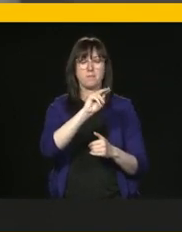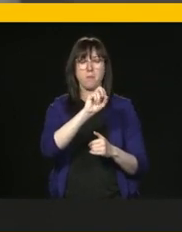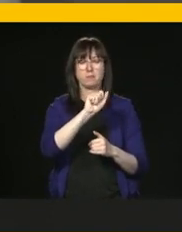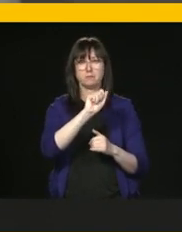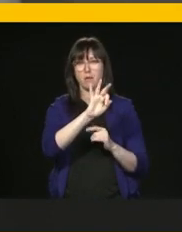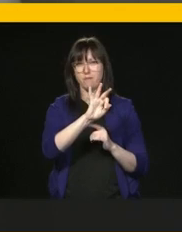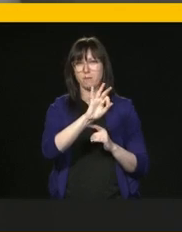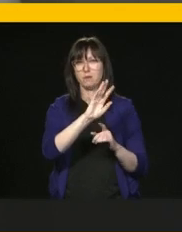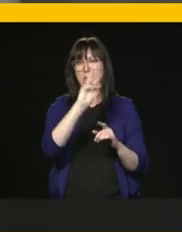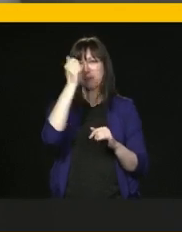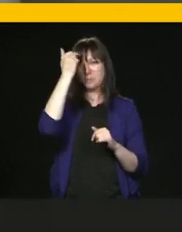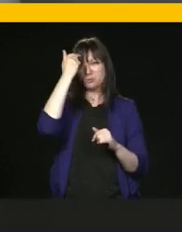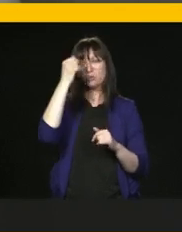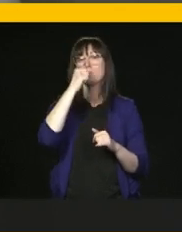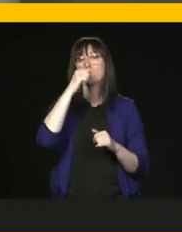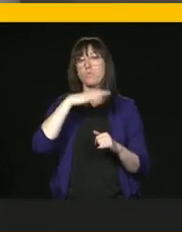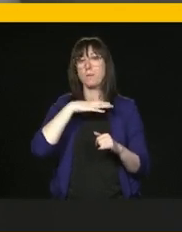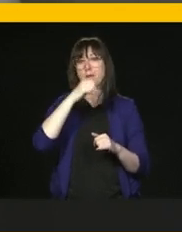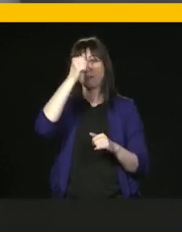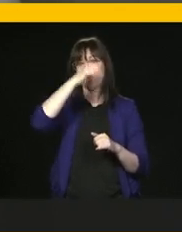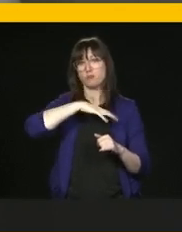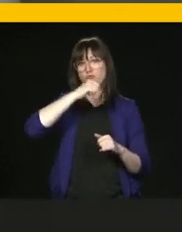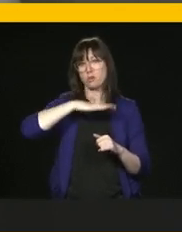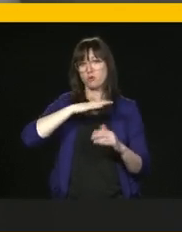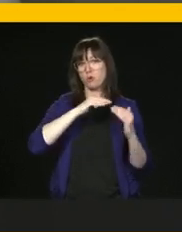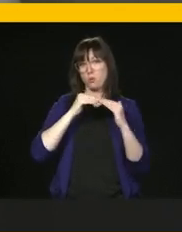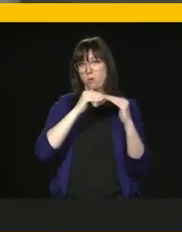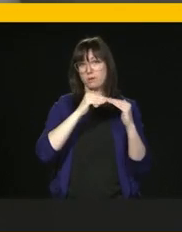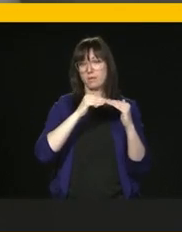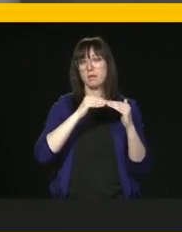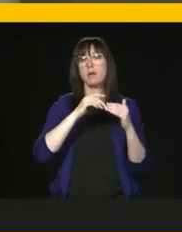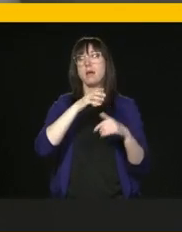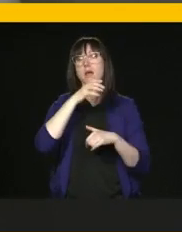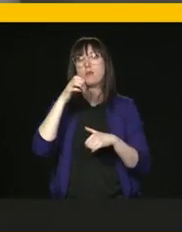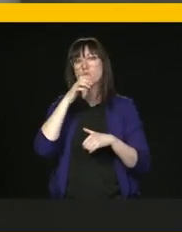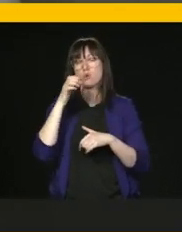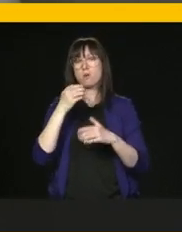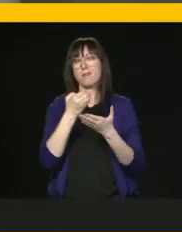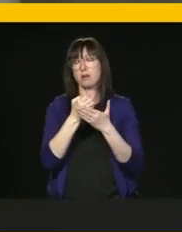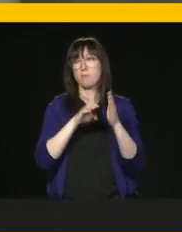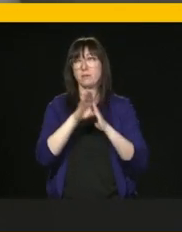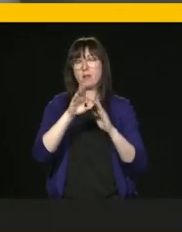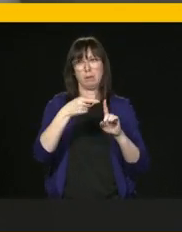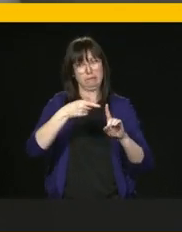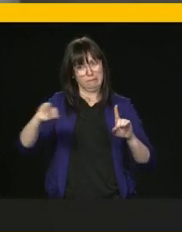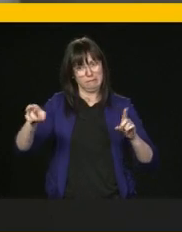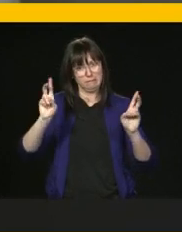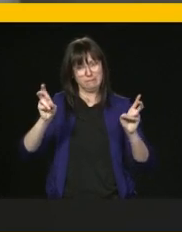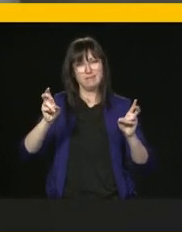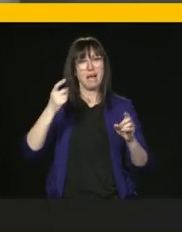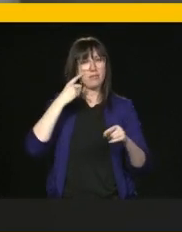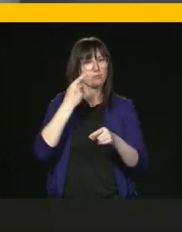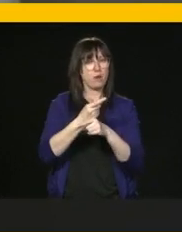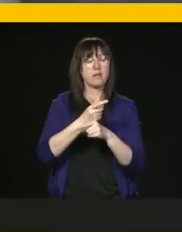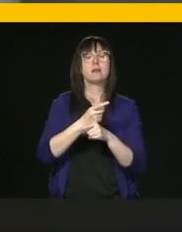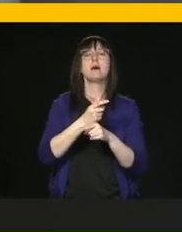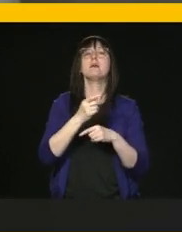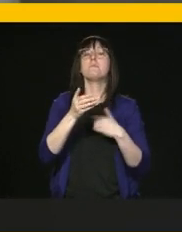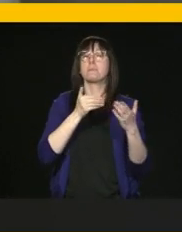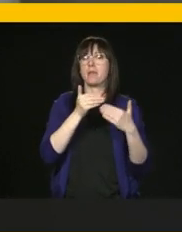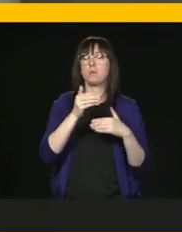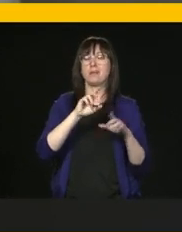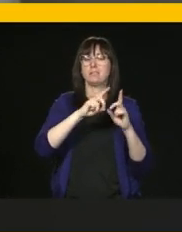Gender Equality and Rural Economic Development. I think I got that right. Wage, anyway, the Department of Wage, about things that we can